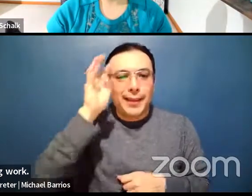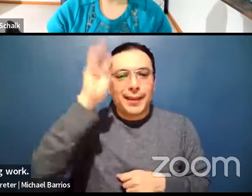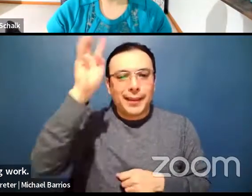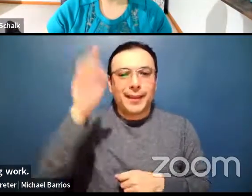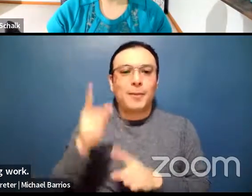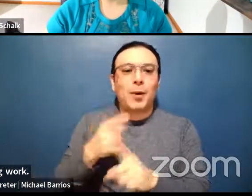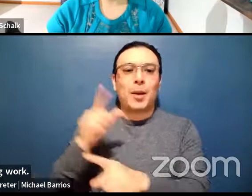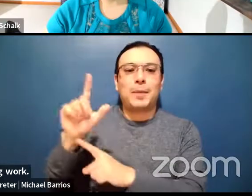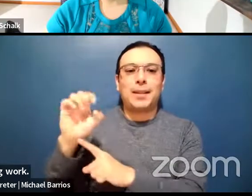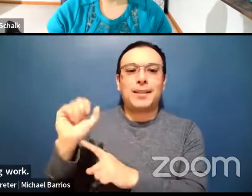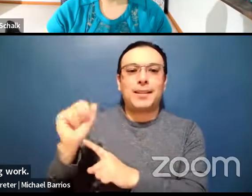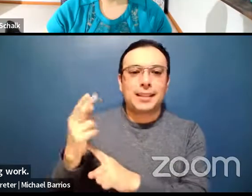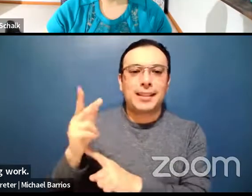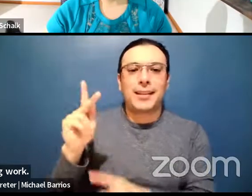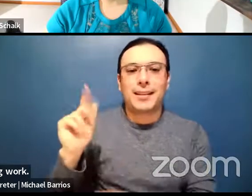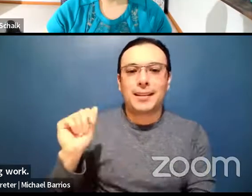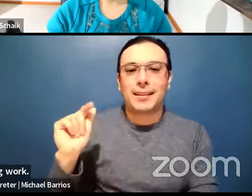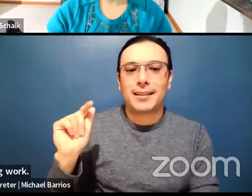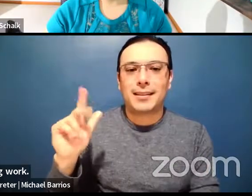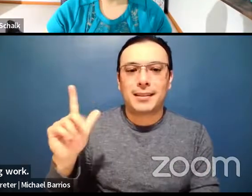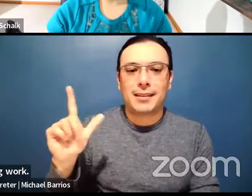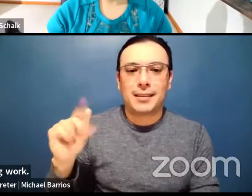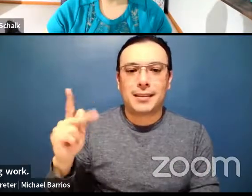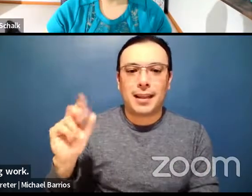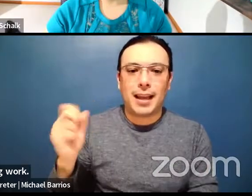Paipchna Samarasinghe,